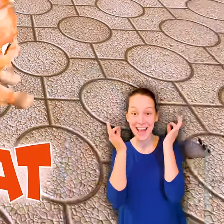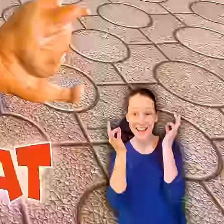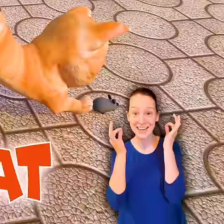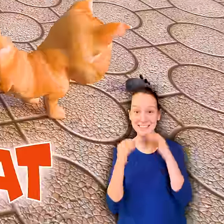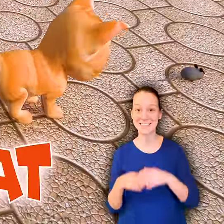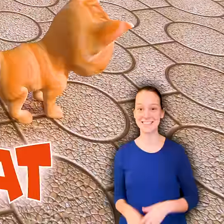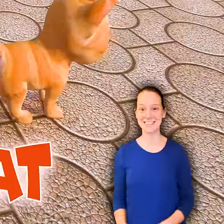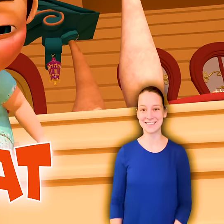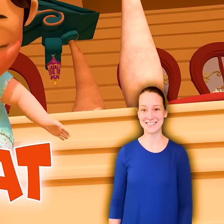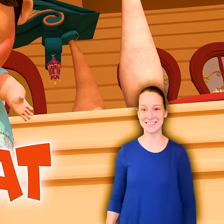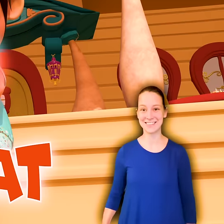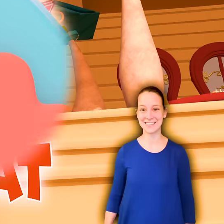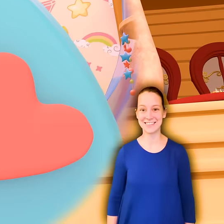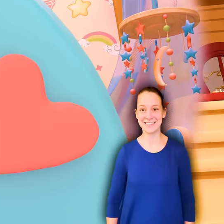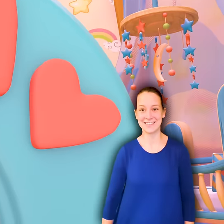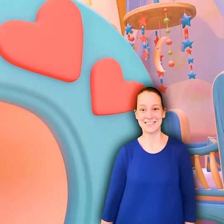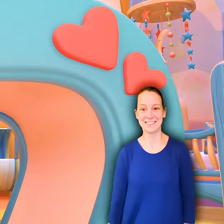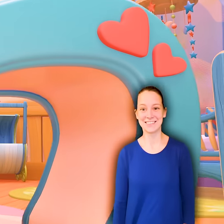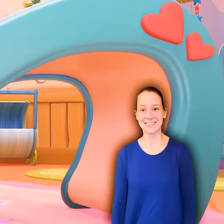kitty cat